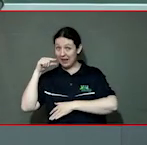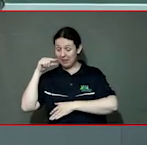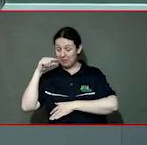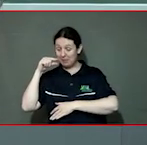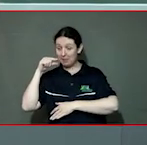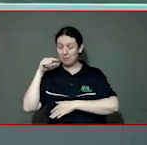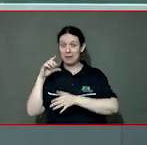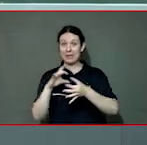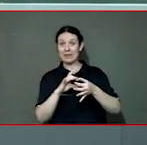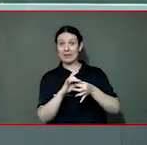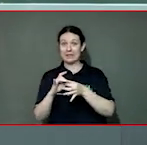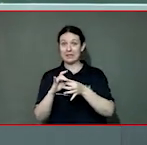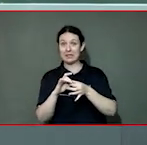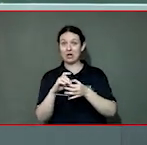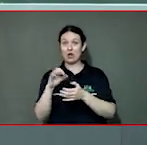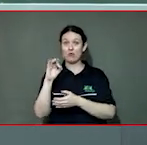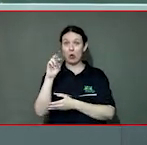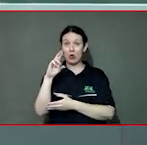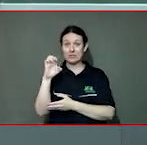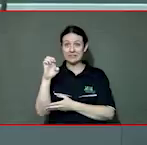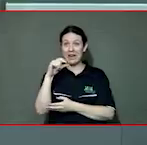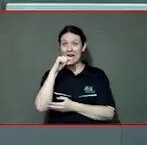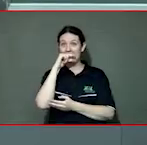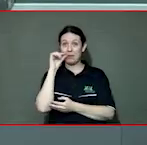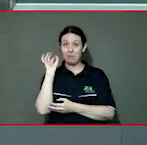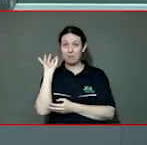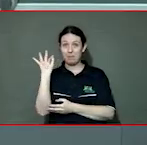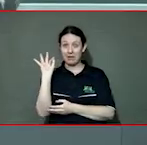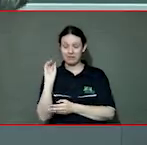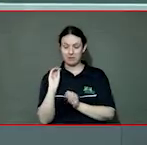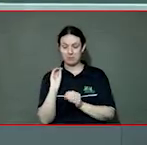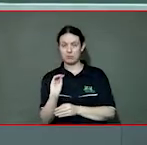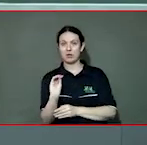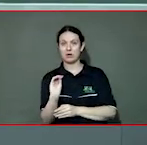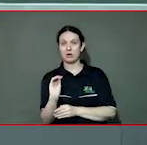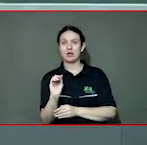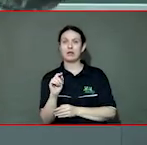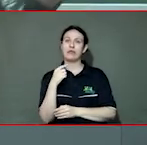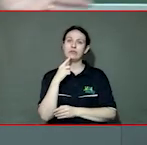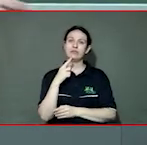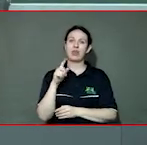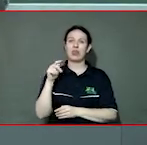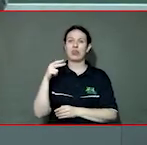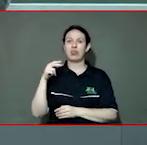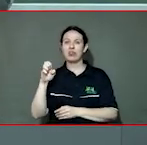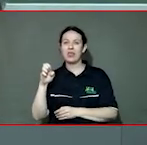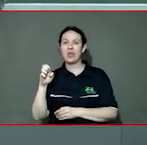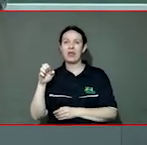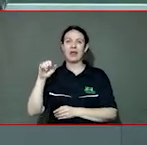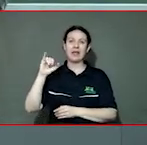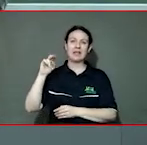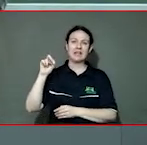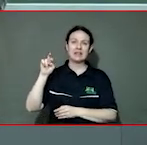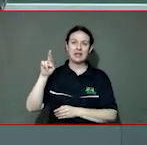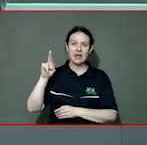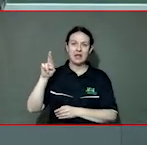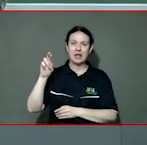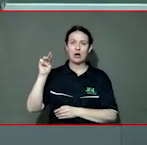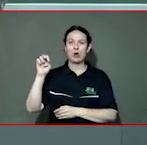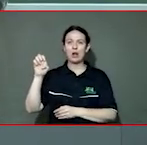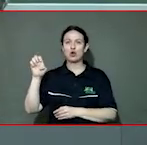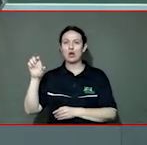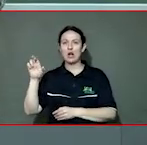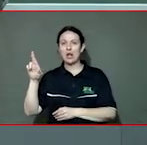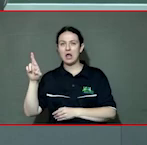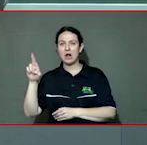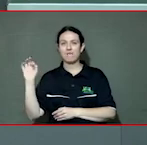intermolecular forces by name. You can't just write the intermolecular forces.